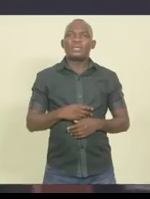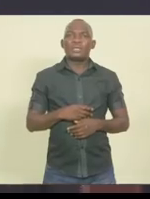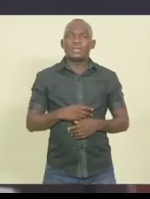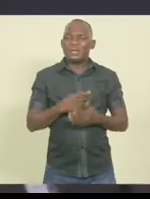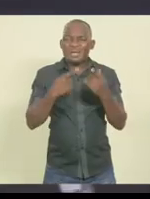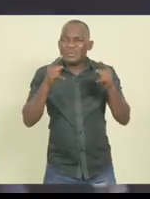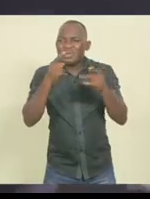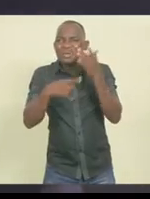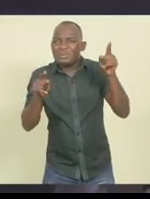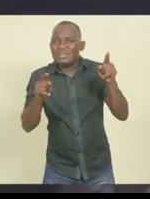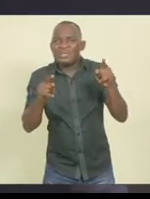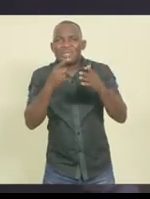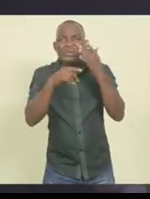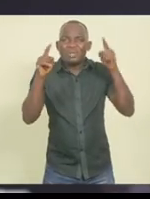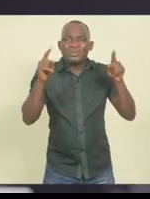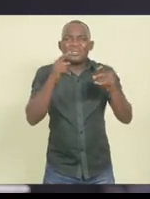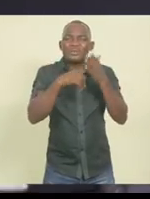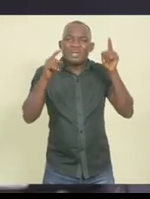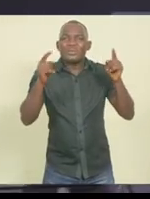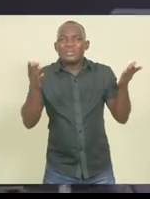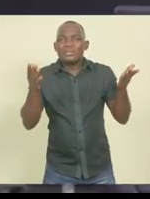What happened to you?